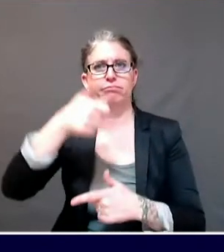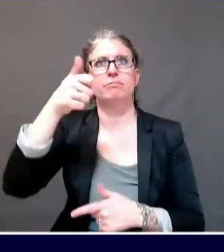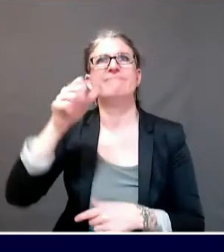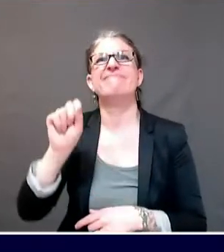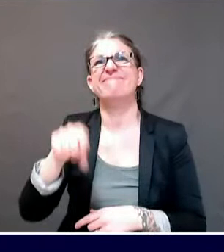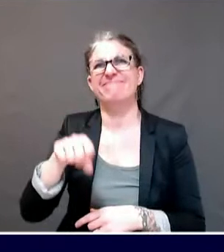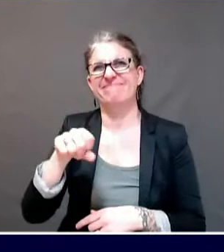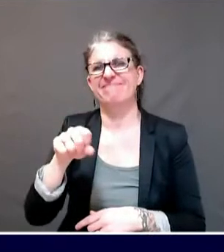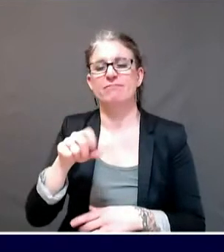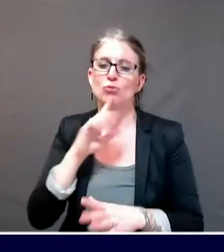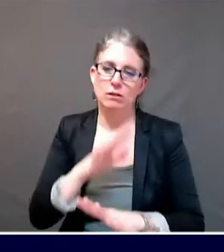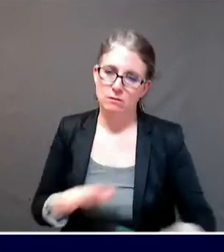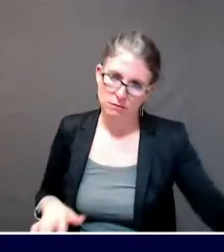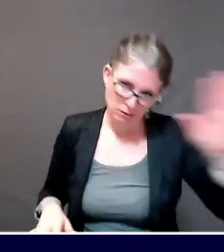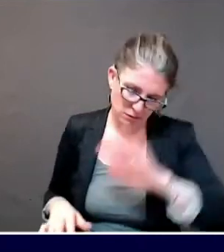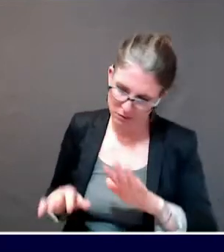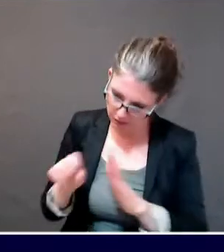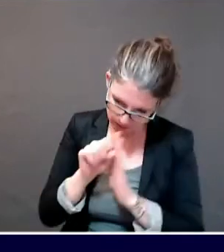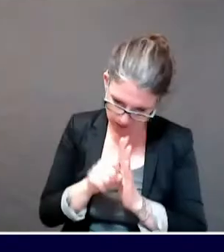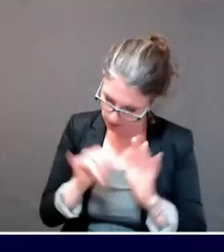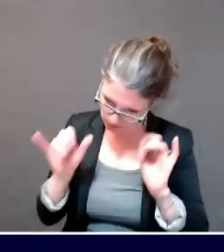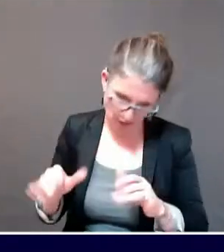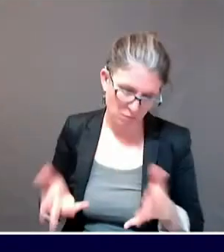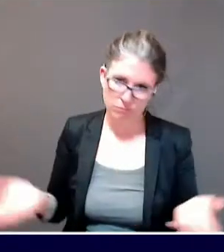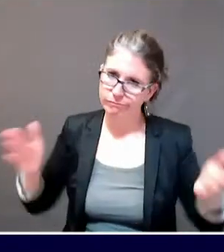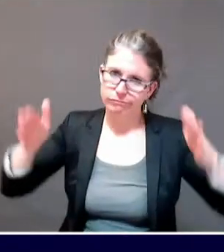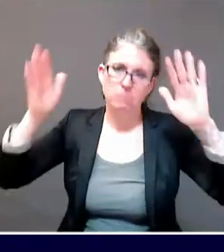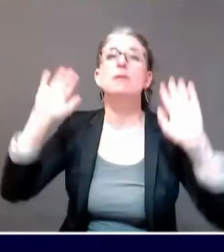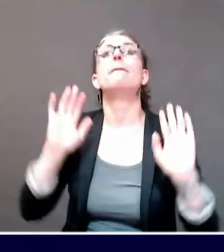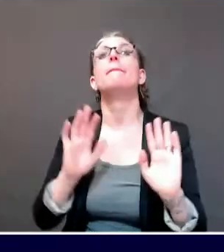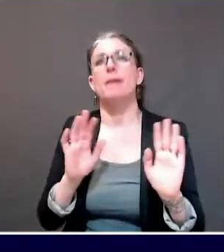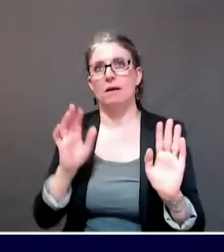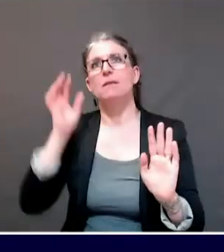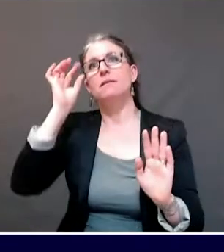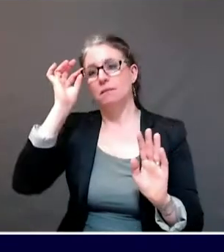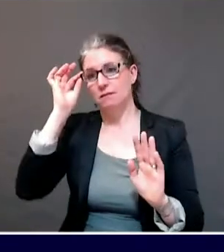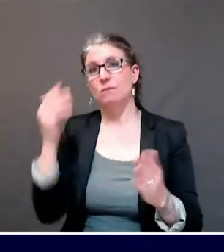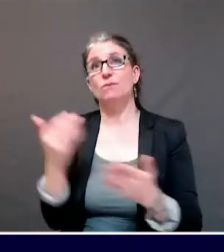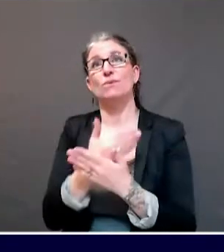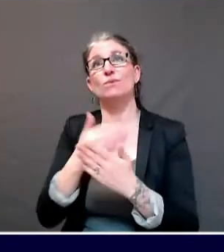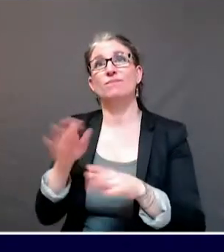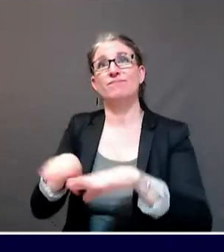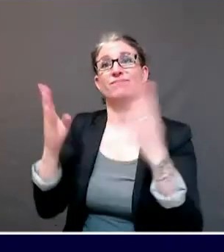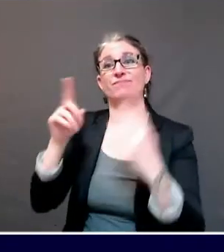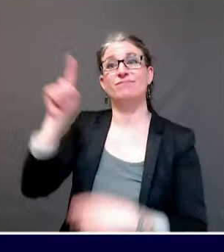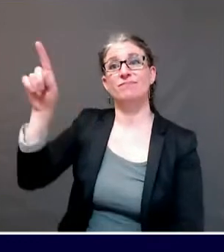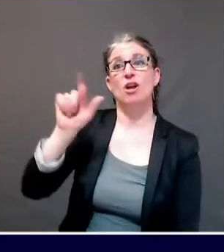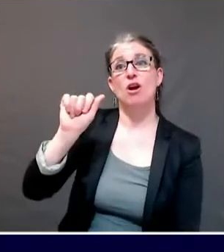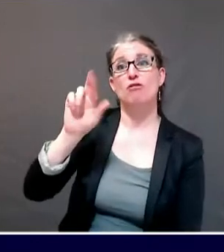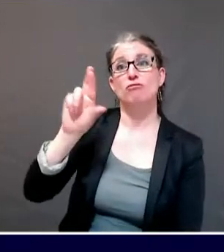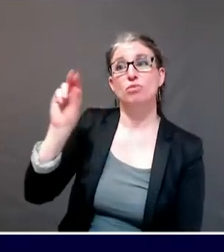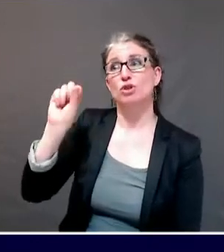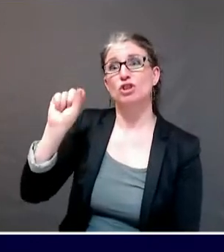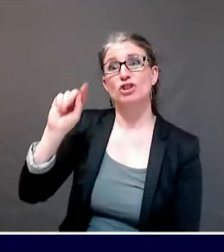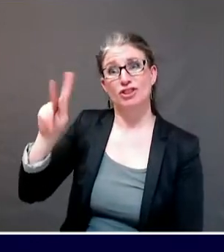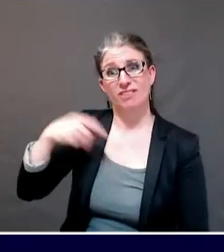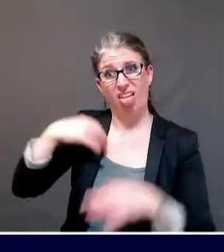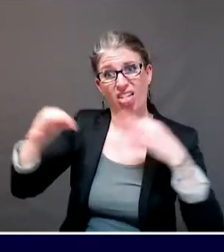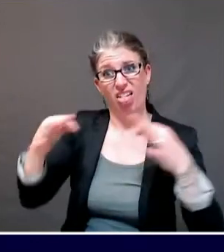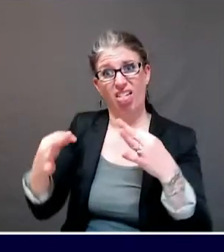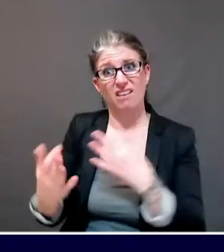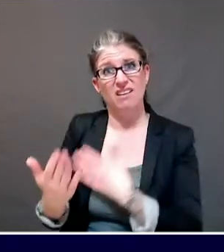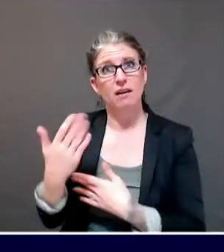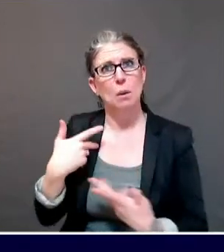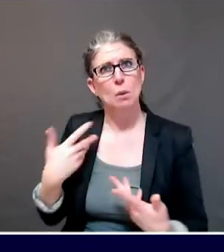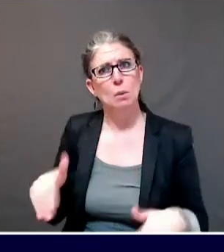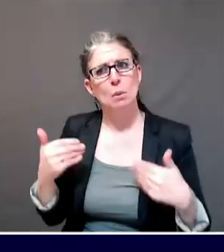a little bit earlier about Aroostook County, not in the same neighborhood, but we've seen an increase in cases down east,